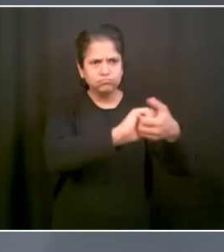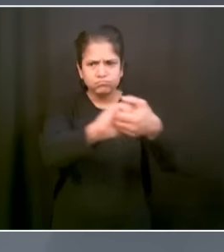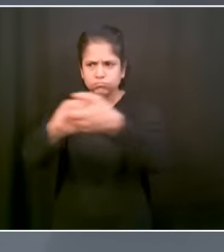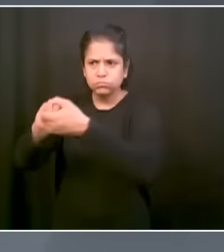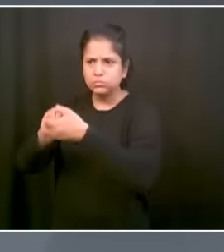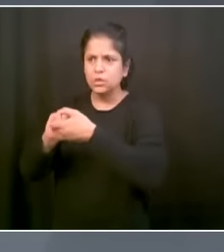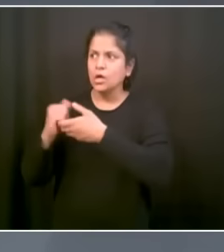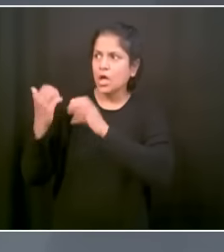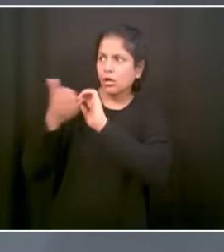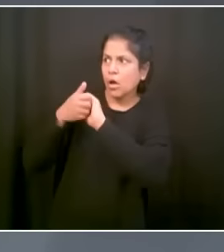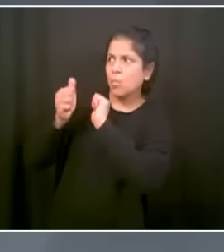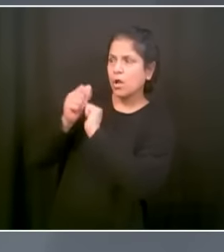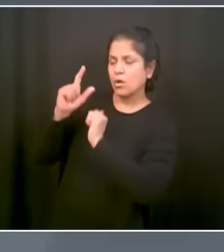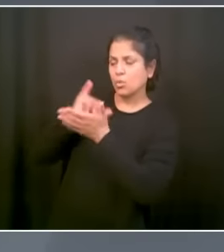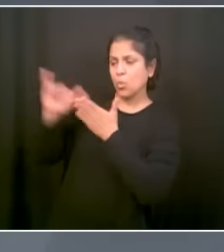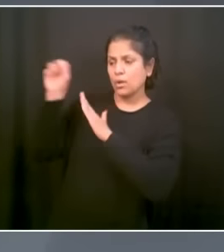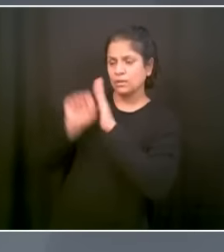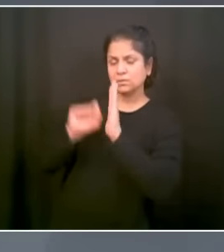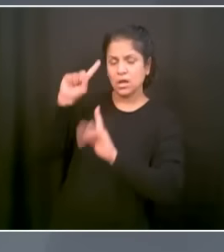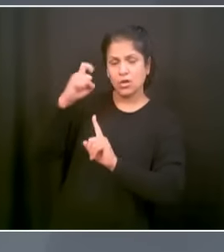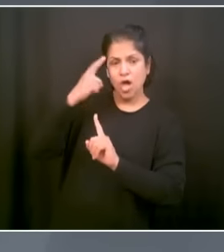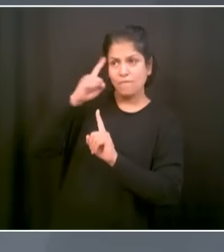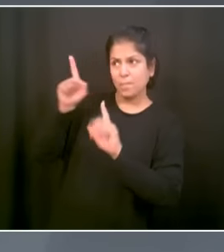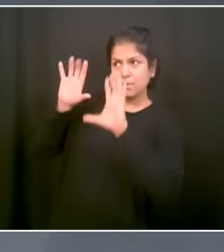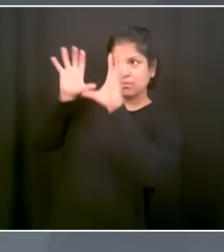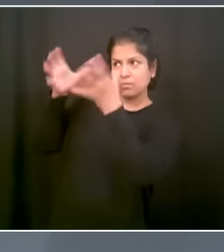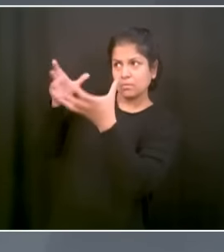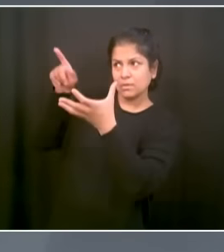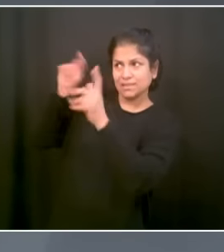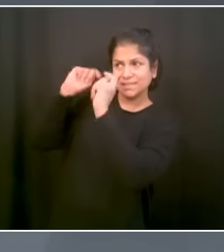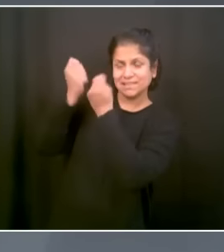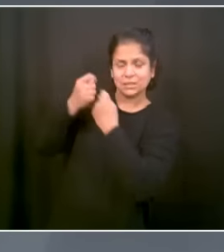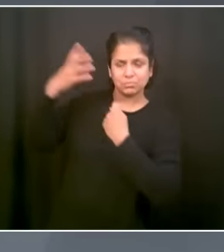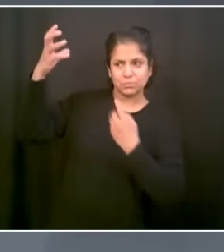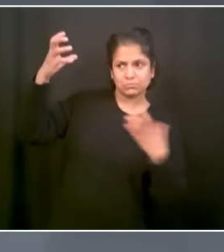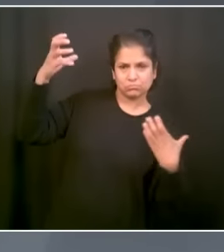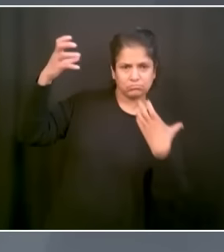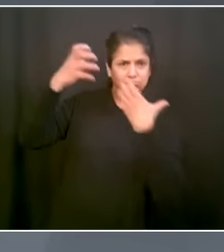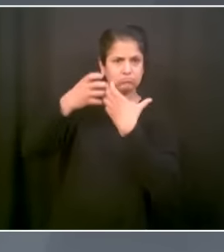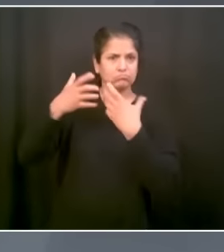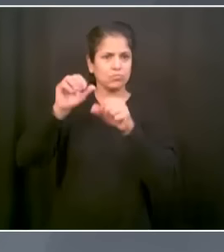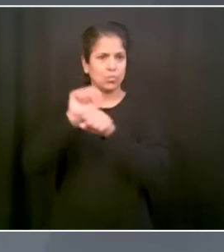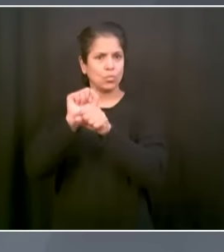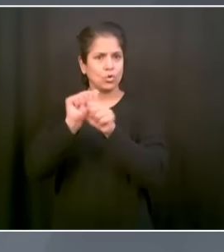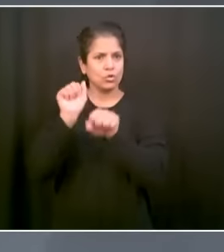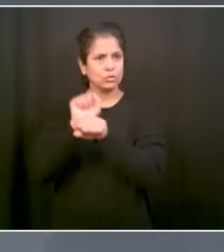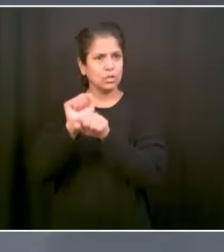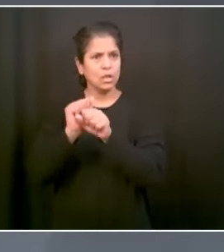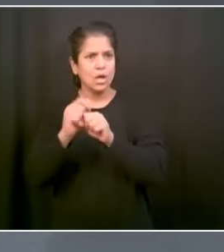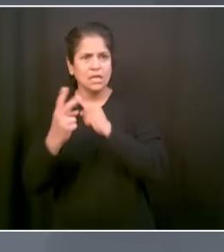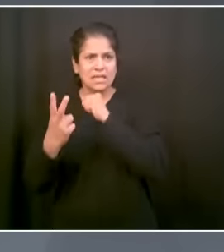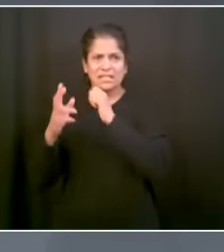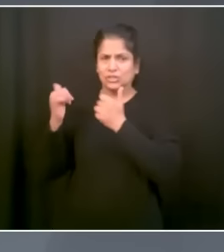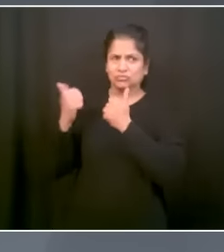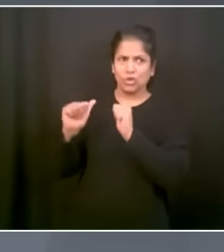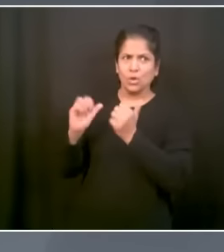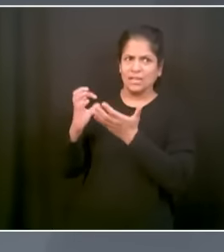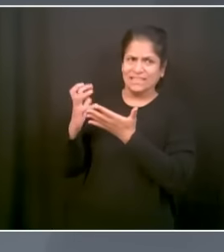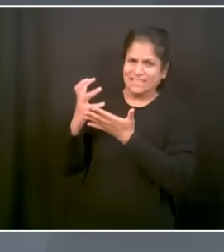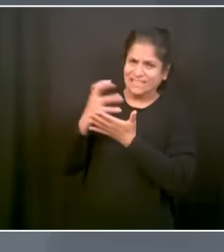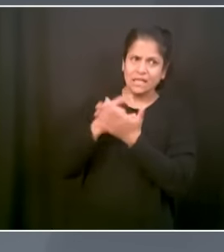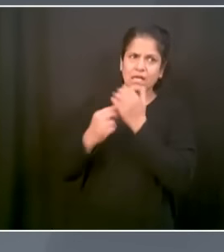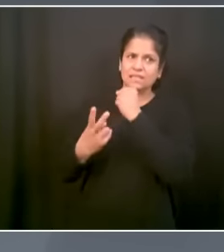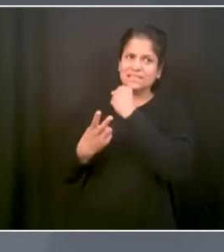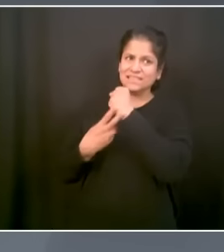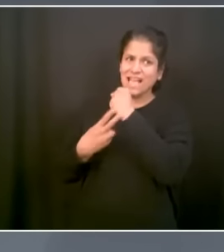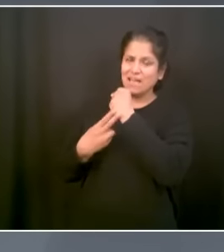agenda on day 8 of this administration with more than $1 billion secured towards universal child care. And what we need to show is that we